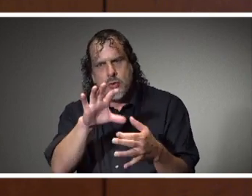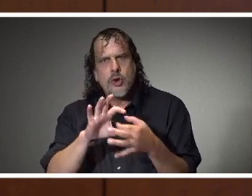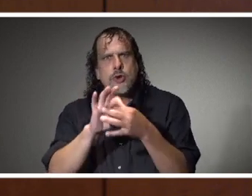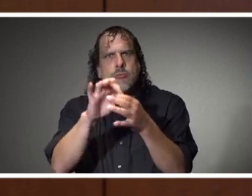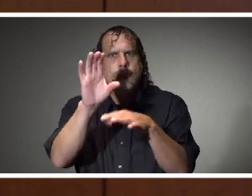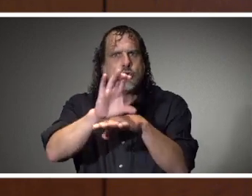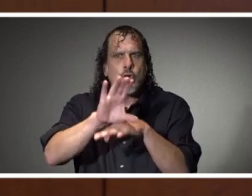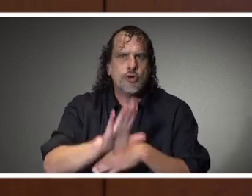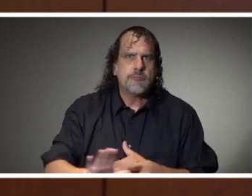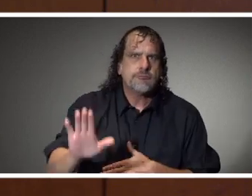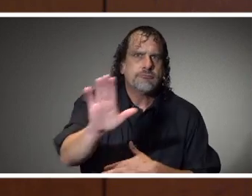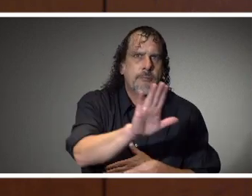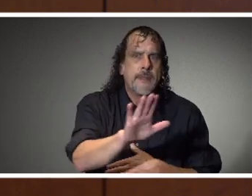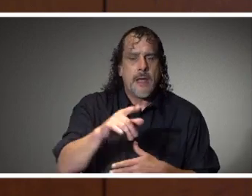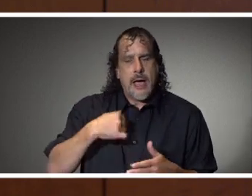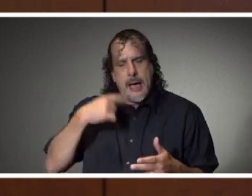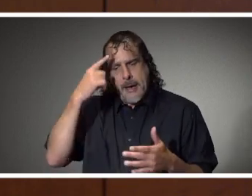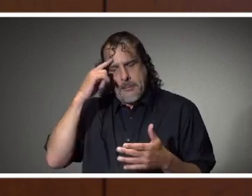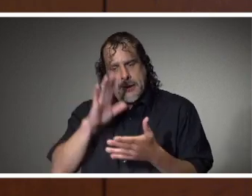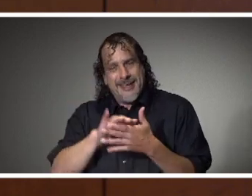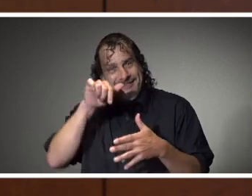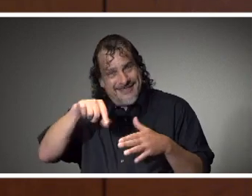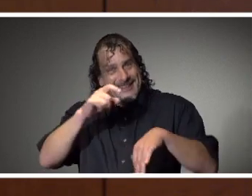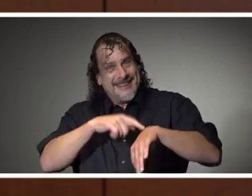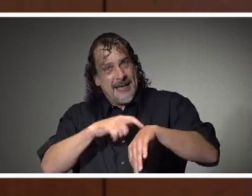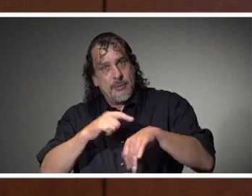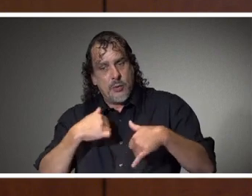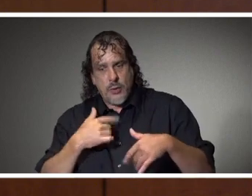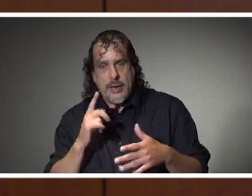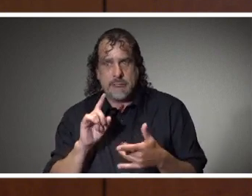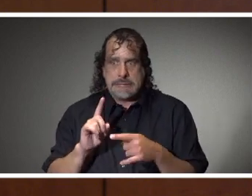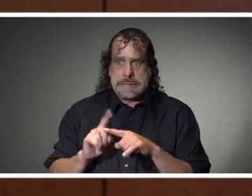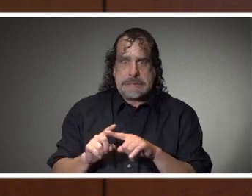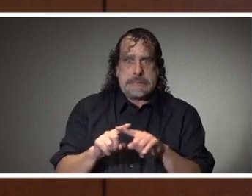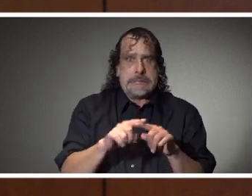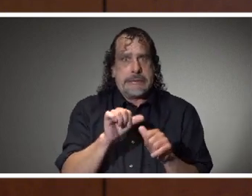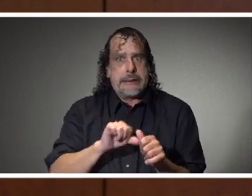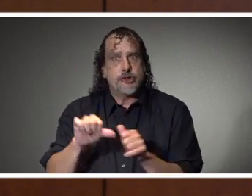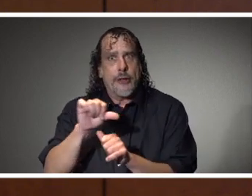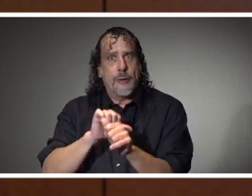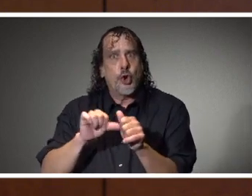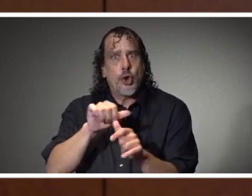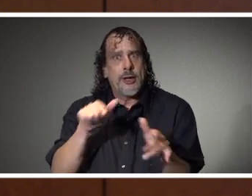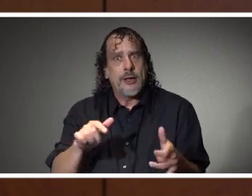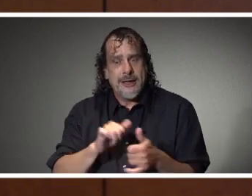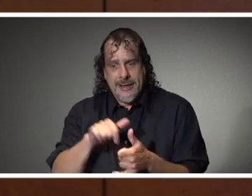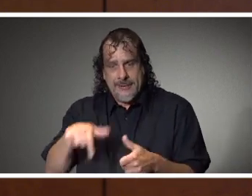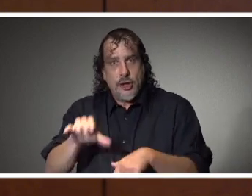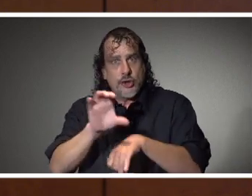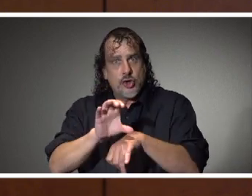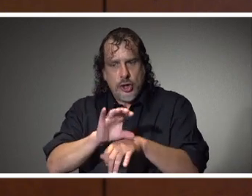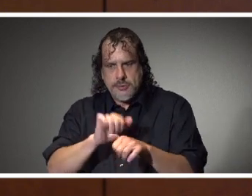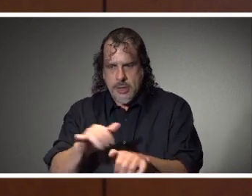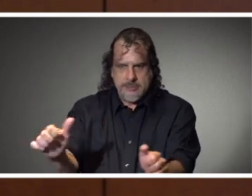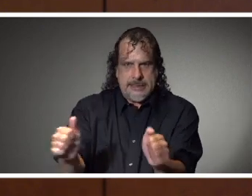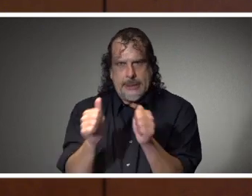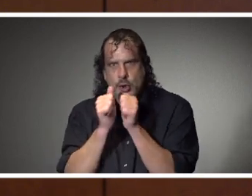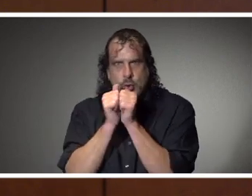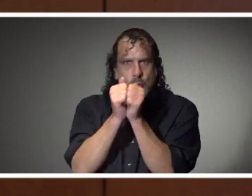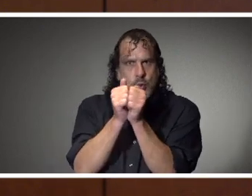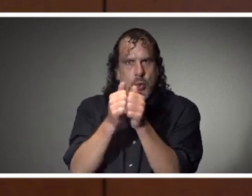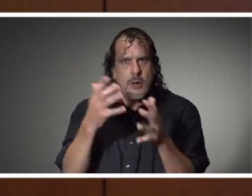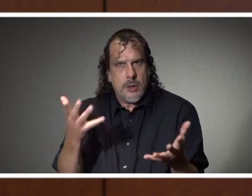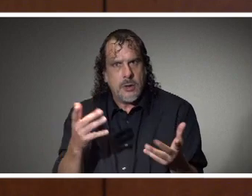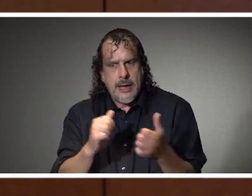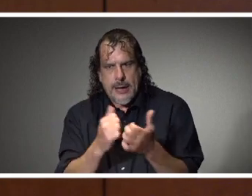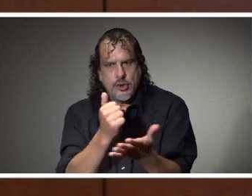Christ. I believe in a moment like this, we all need one another. I believe this is the time that the church must stand together and be of help